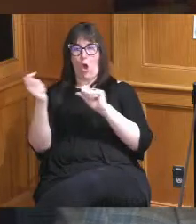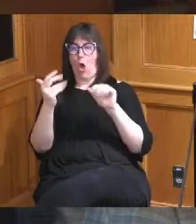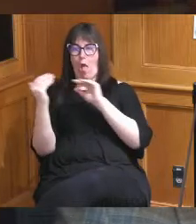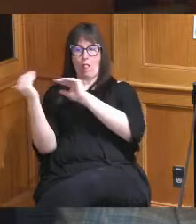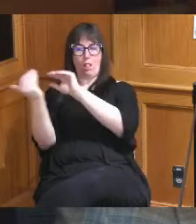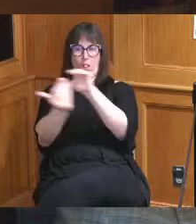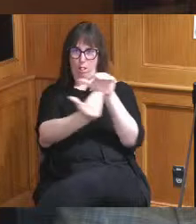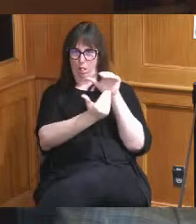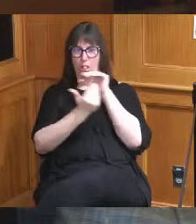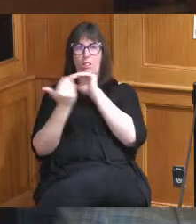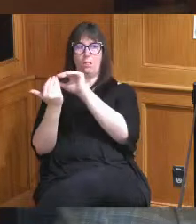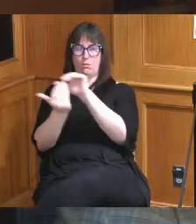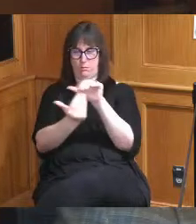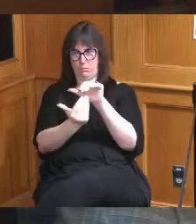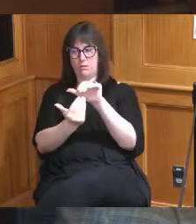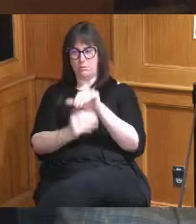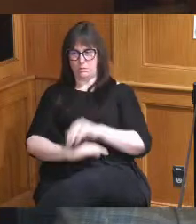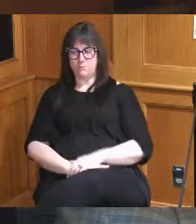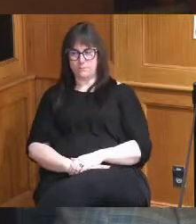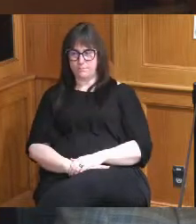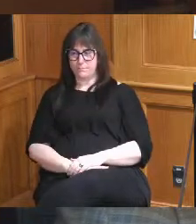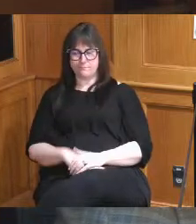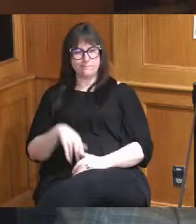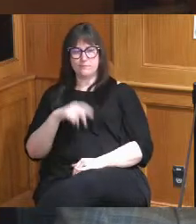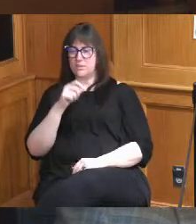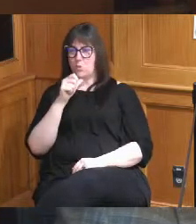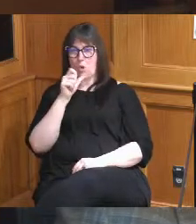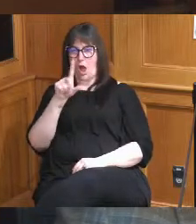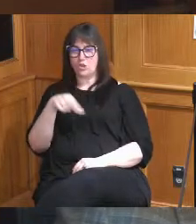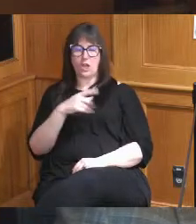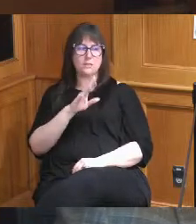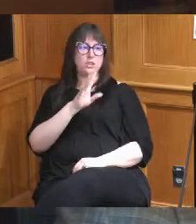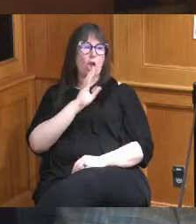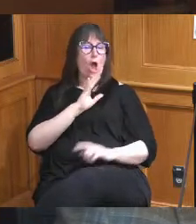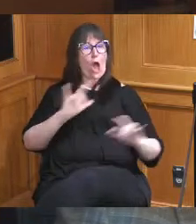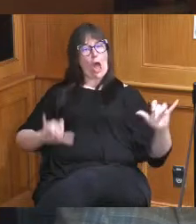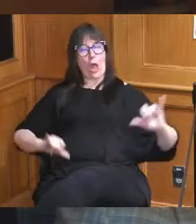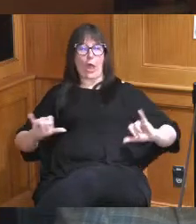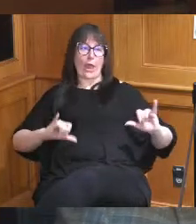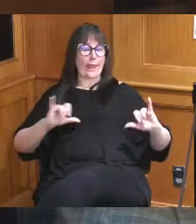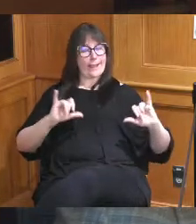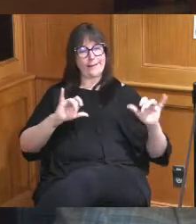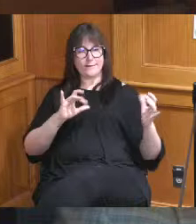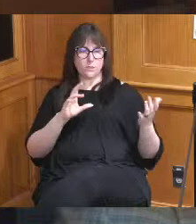shot. And I just want to, we're not just talking, we're not just doing receptions